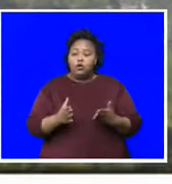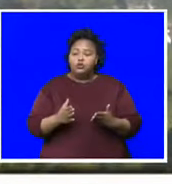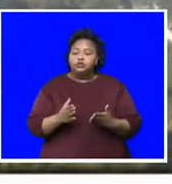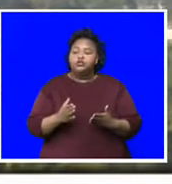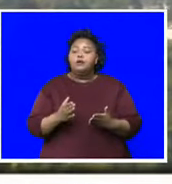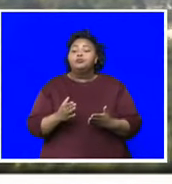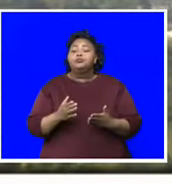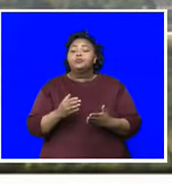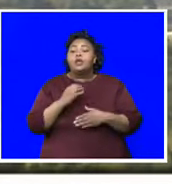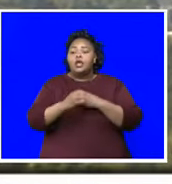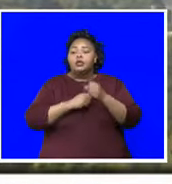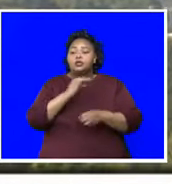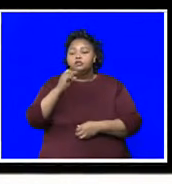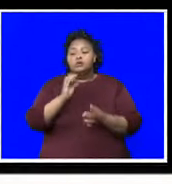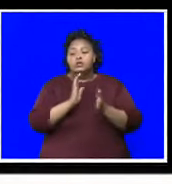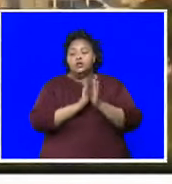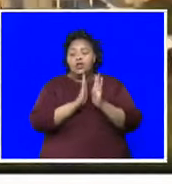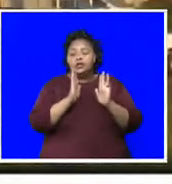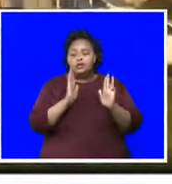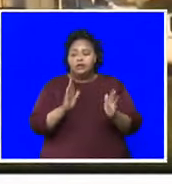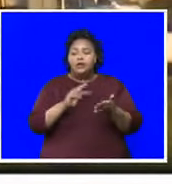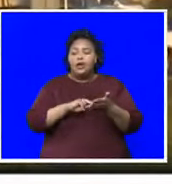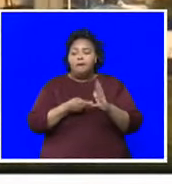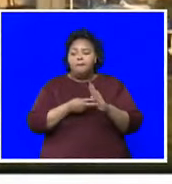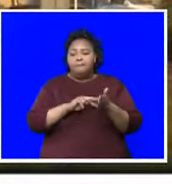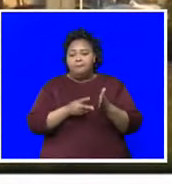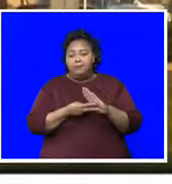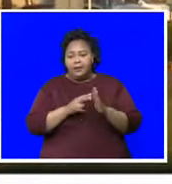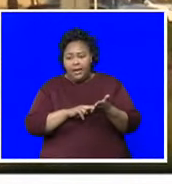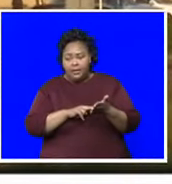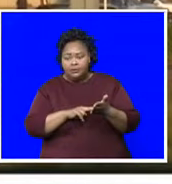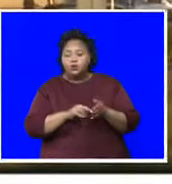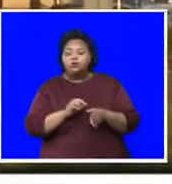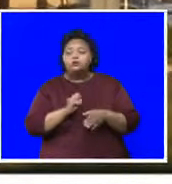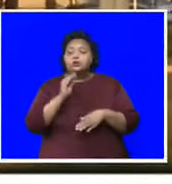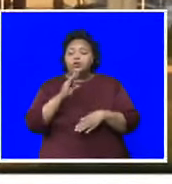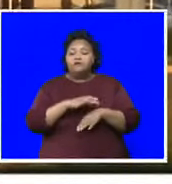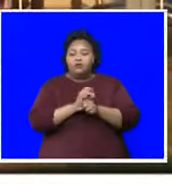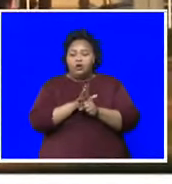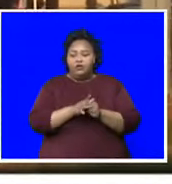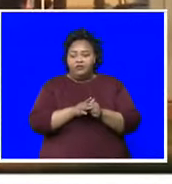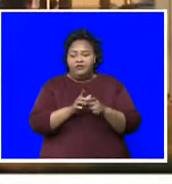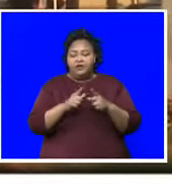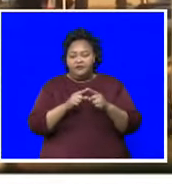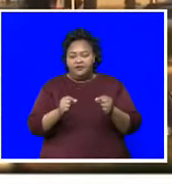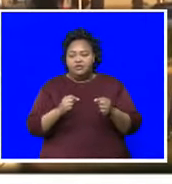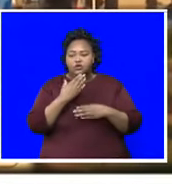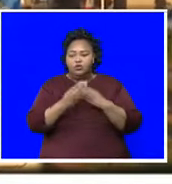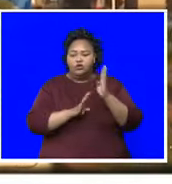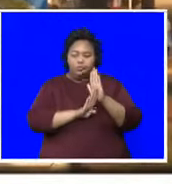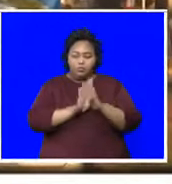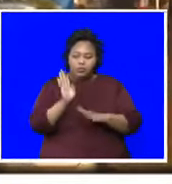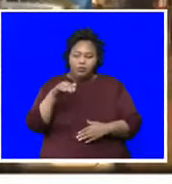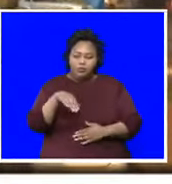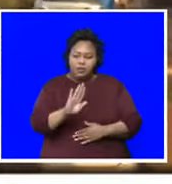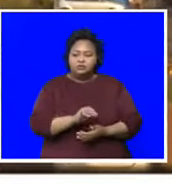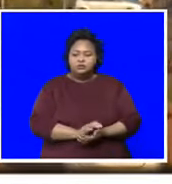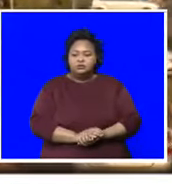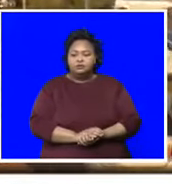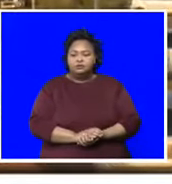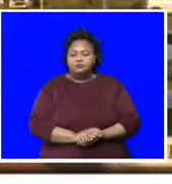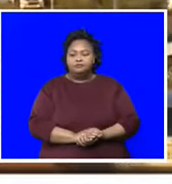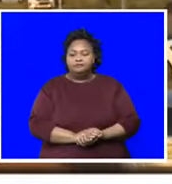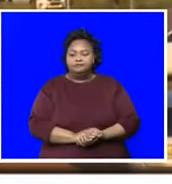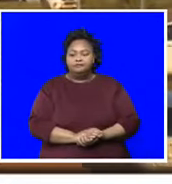post-COVID-19, which is an effort to grow the economy. One of the key areas identified to boost